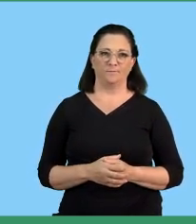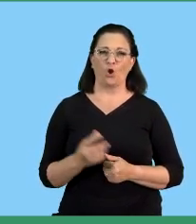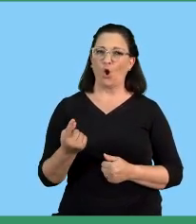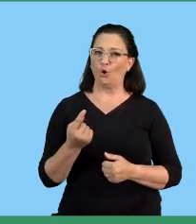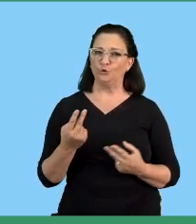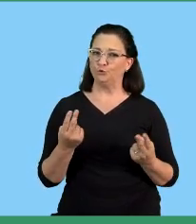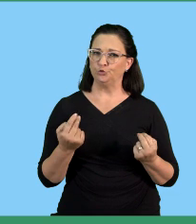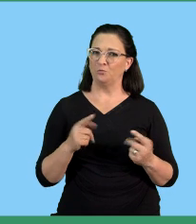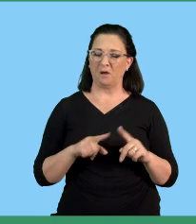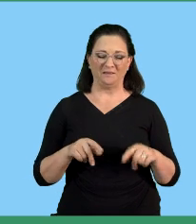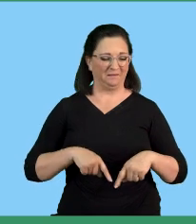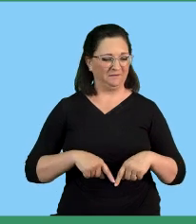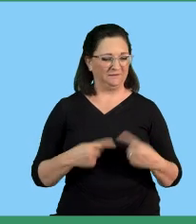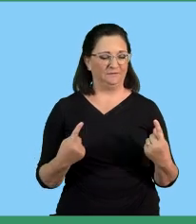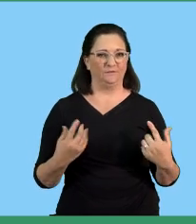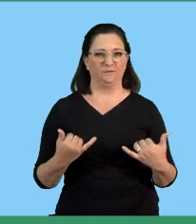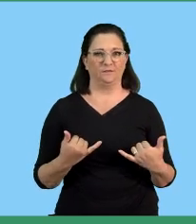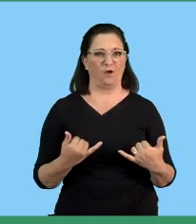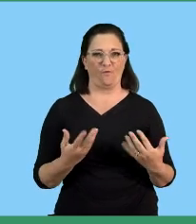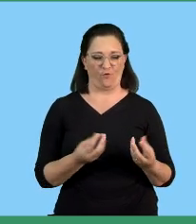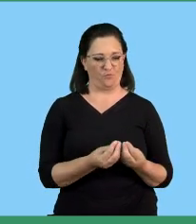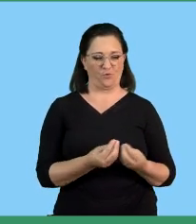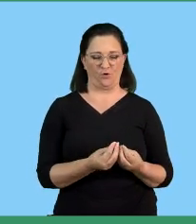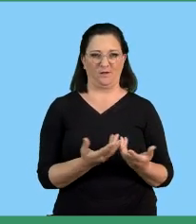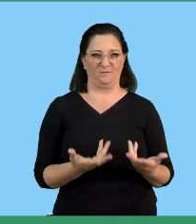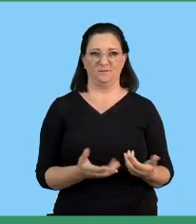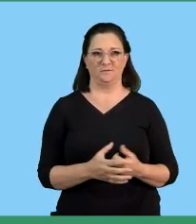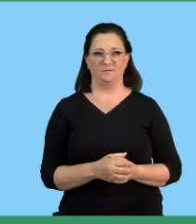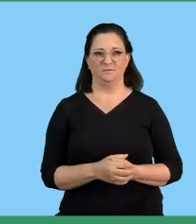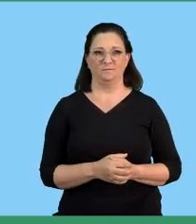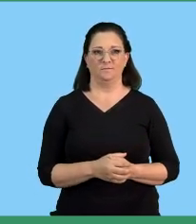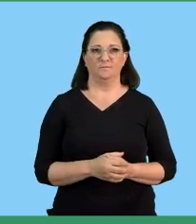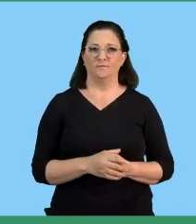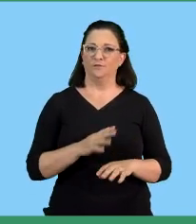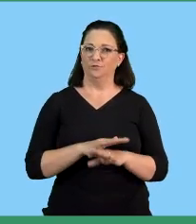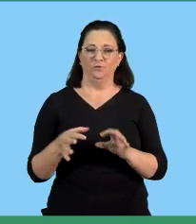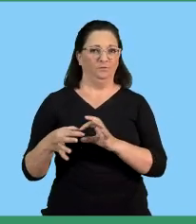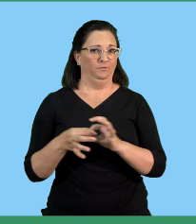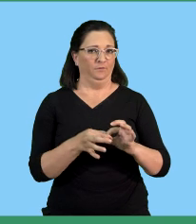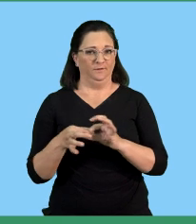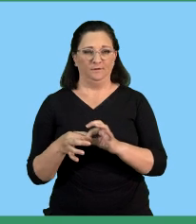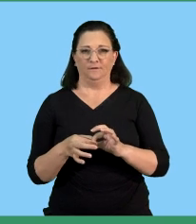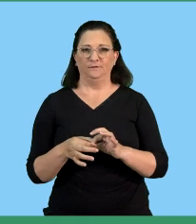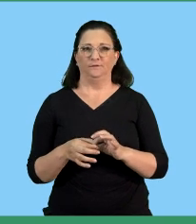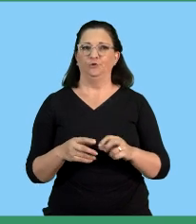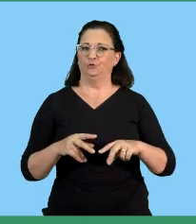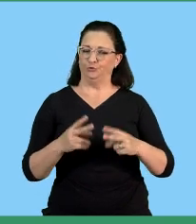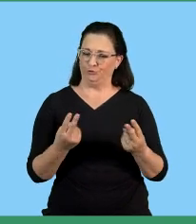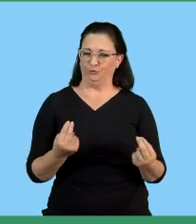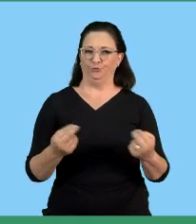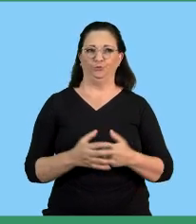new, and not only new, but unrelated to existing product unrelated to existing